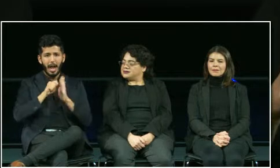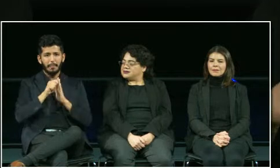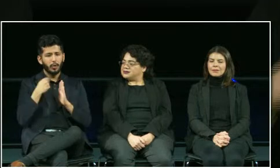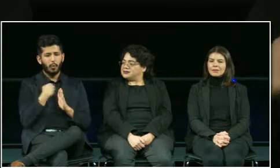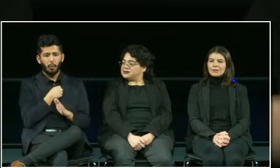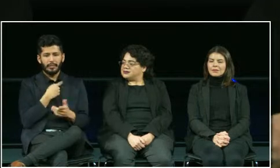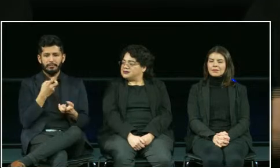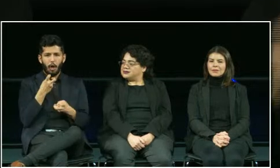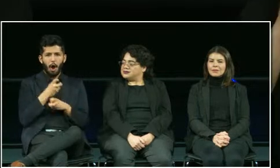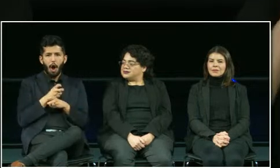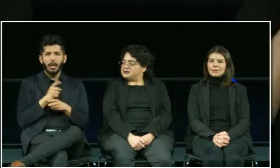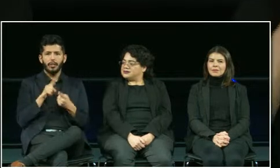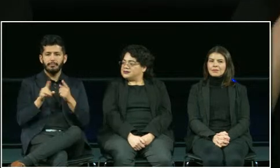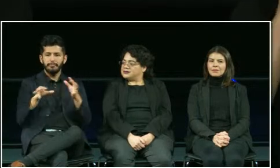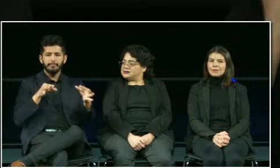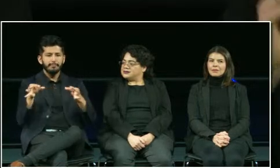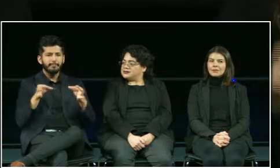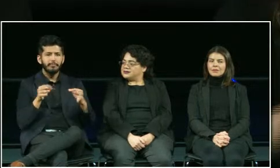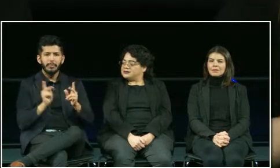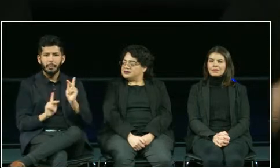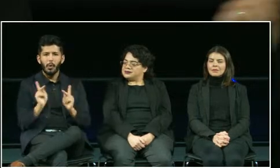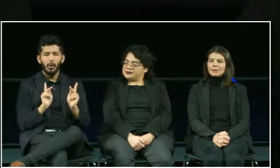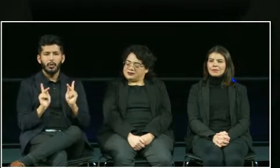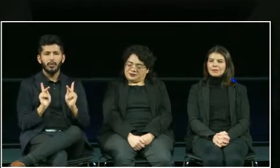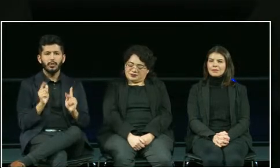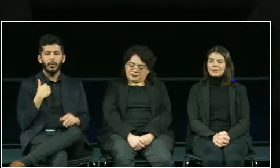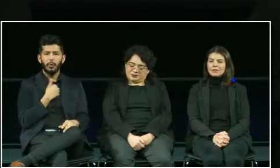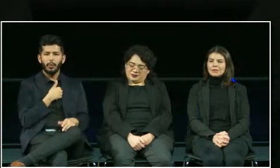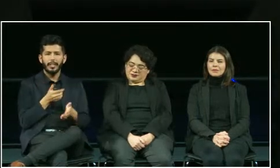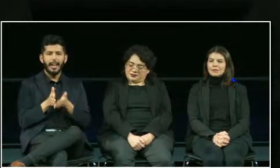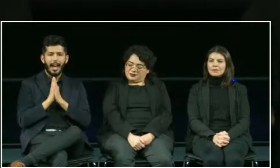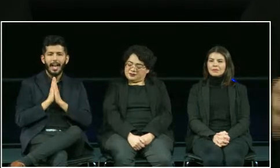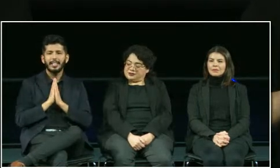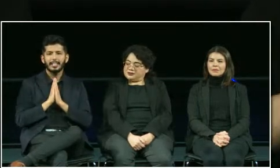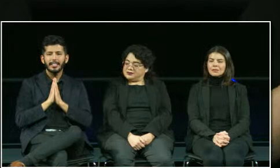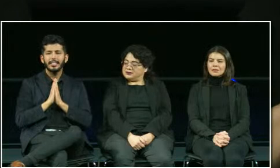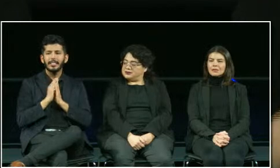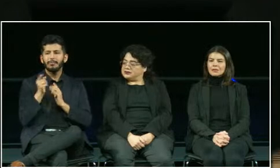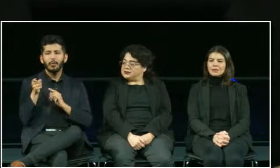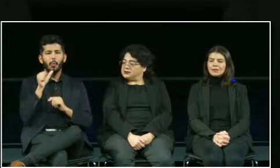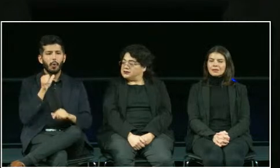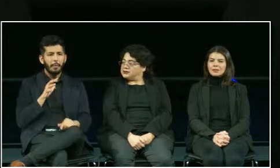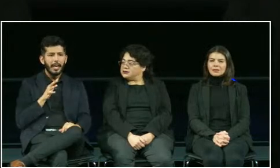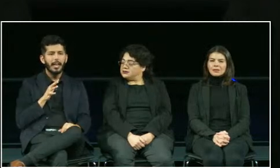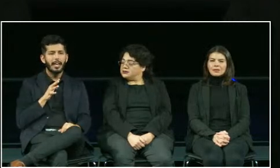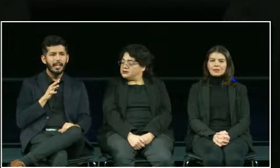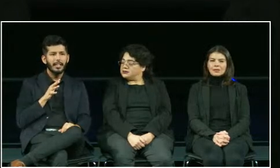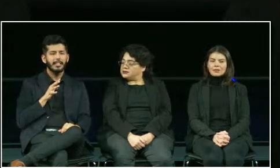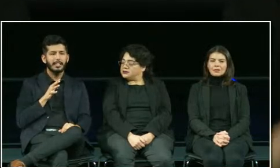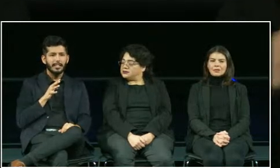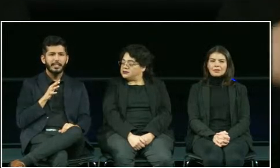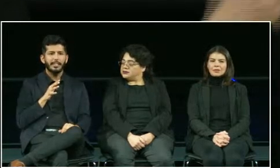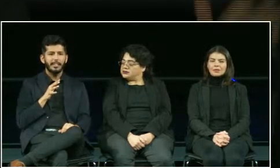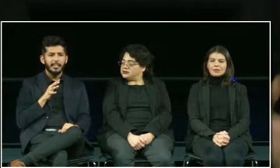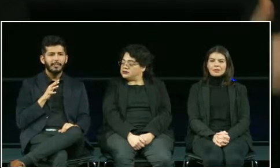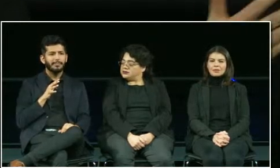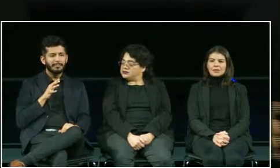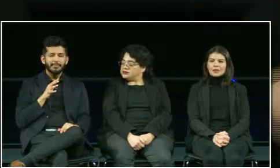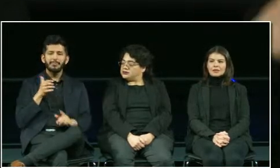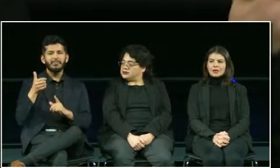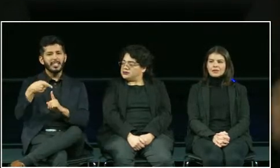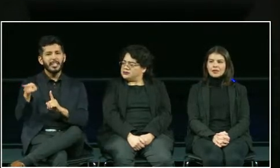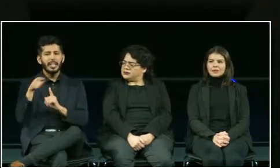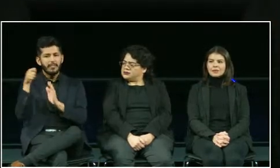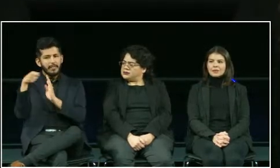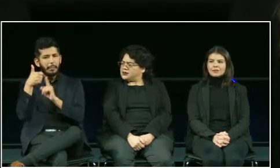they just sent. We asked in Bologna, in self tapes.